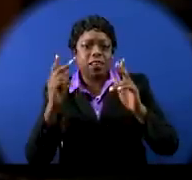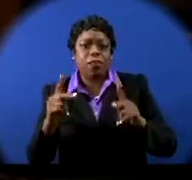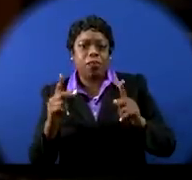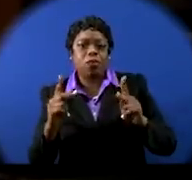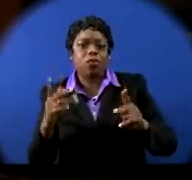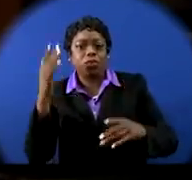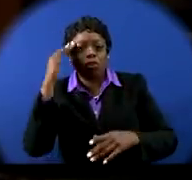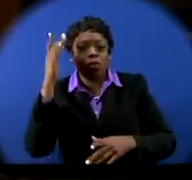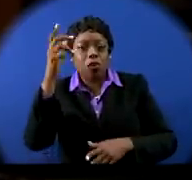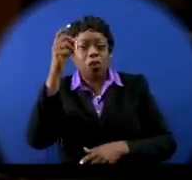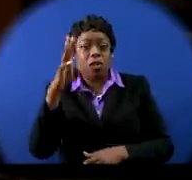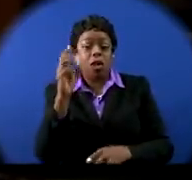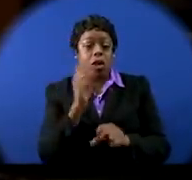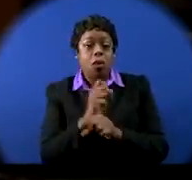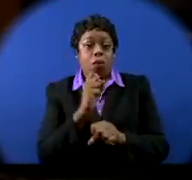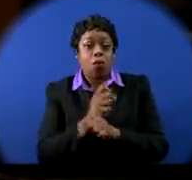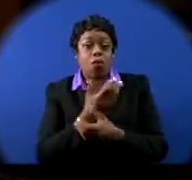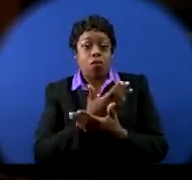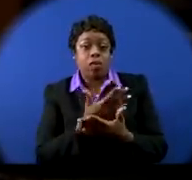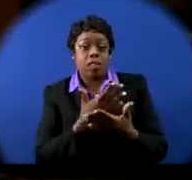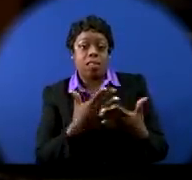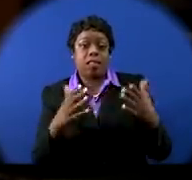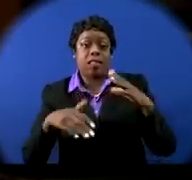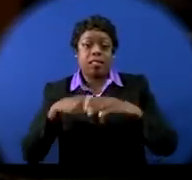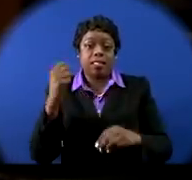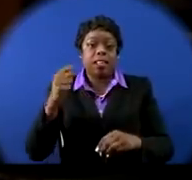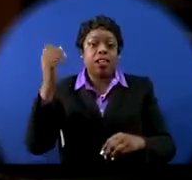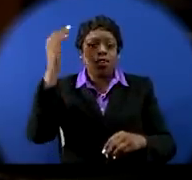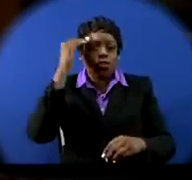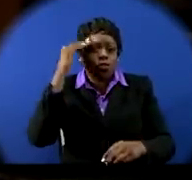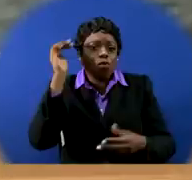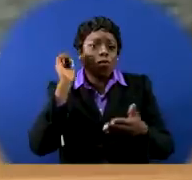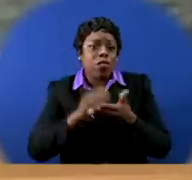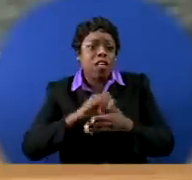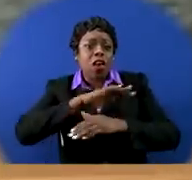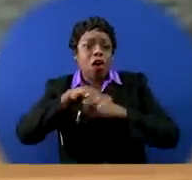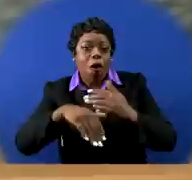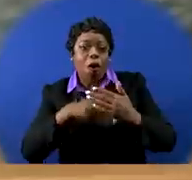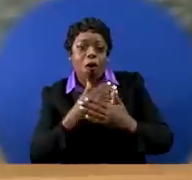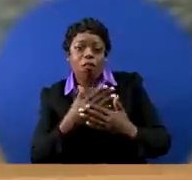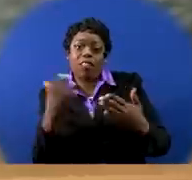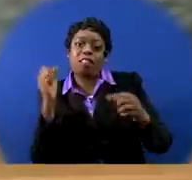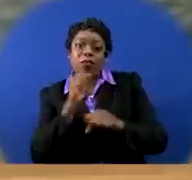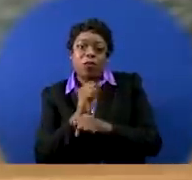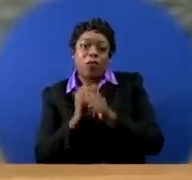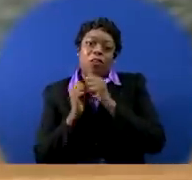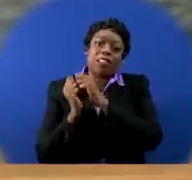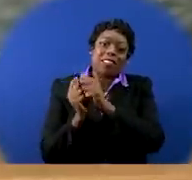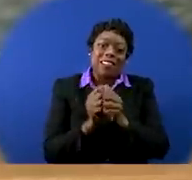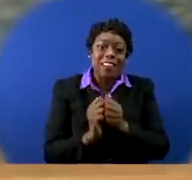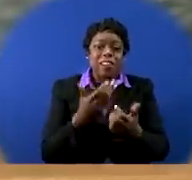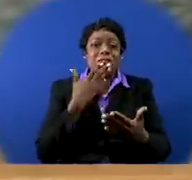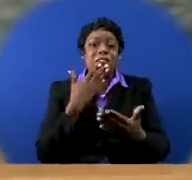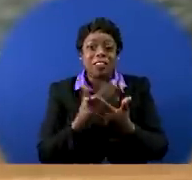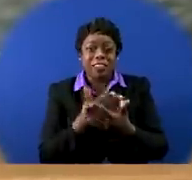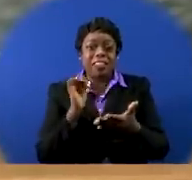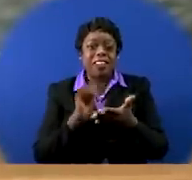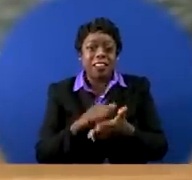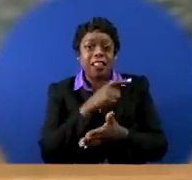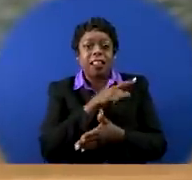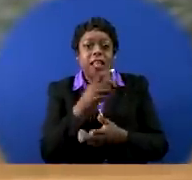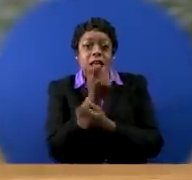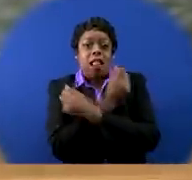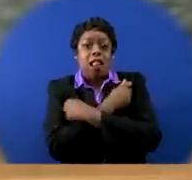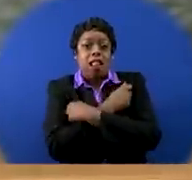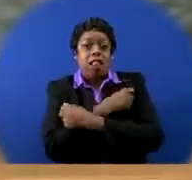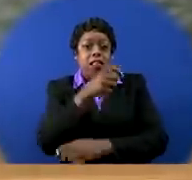out. I need you to rejoice because all things work together for the good of them who love God and to those